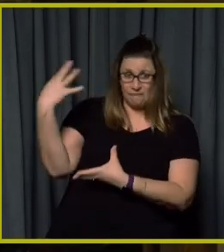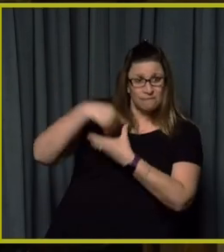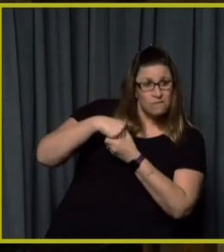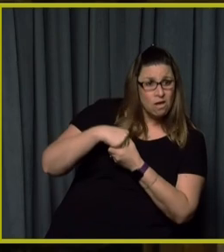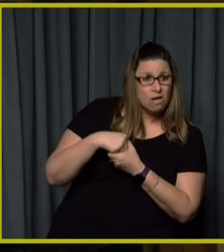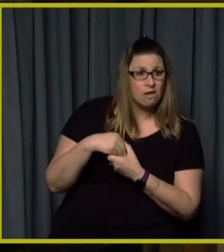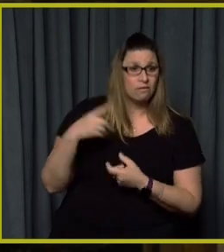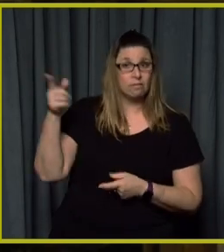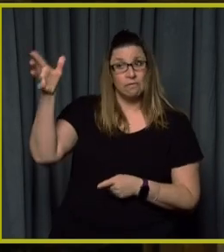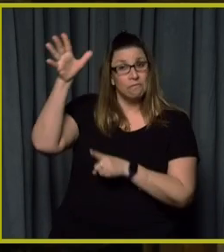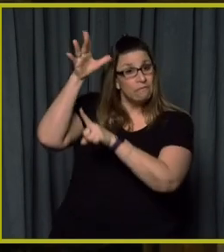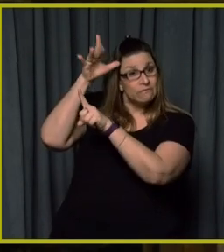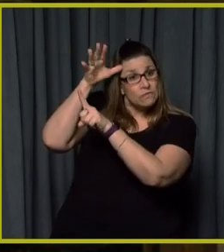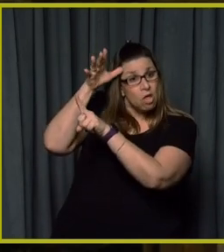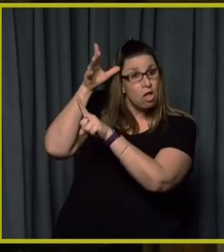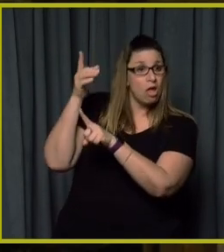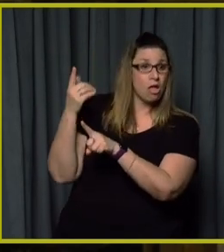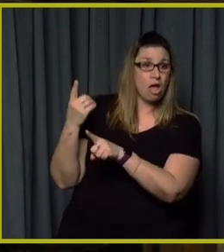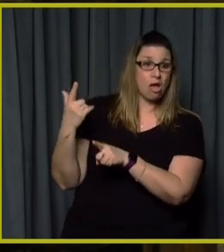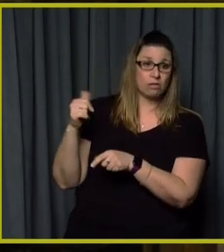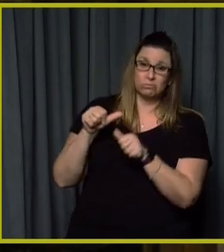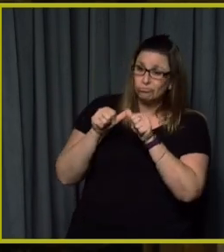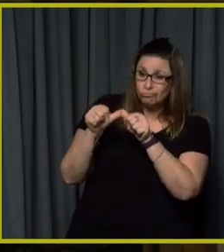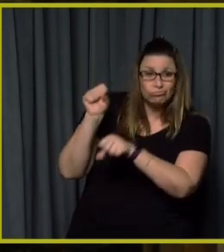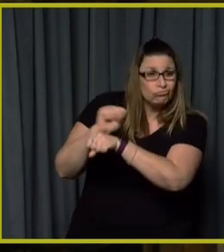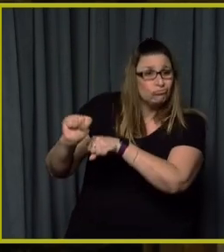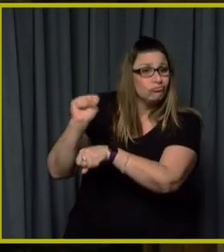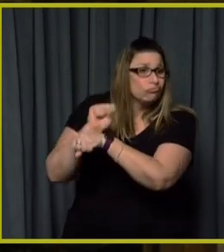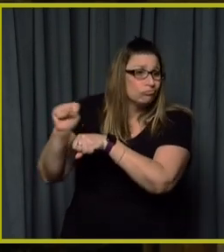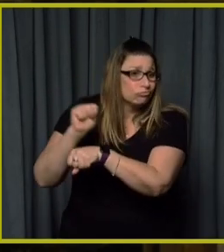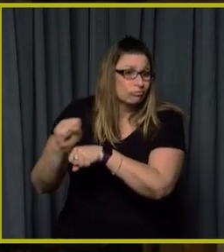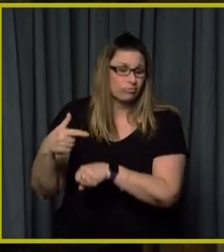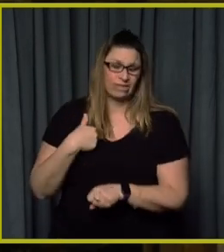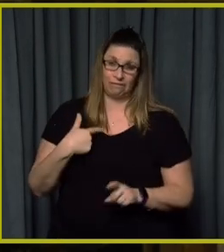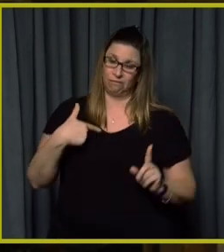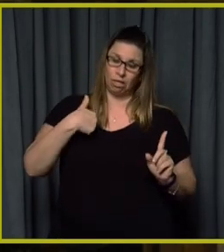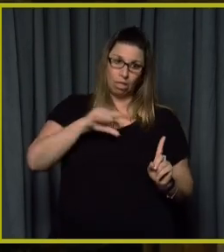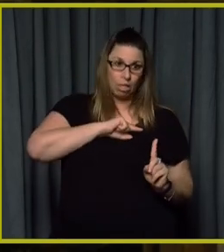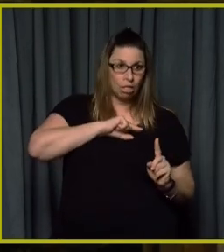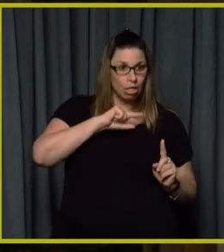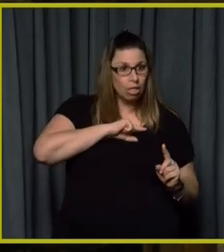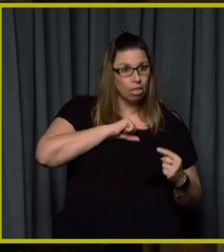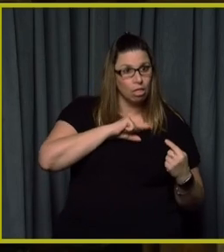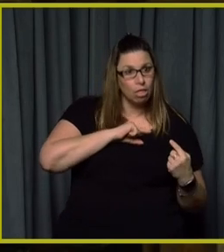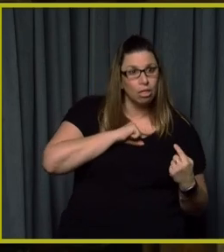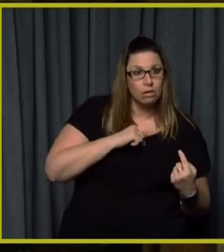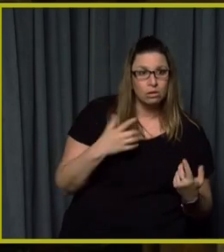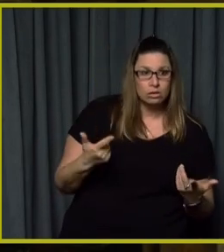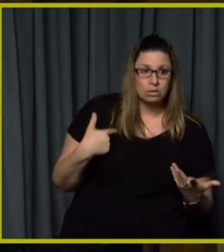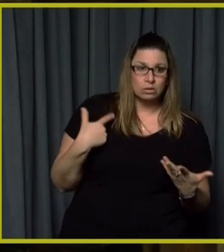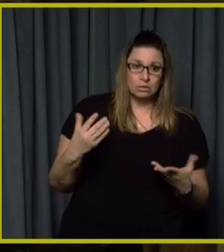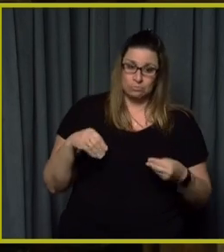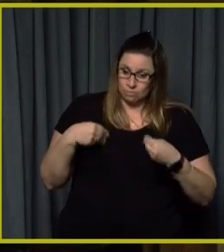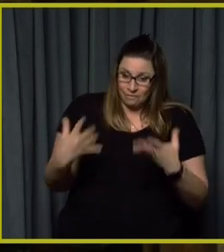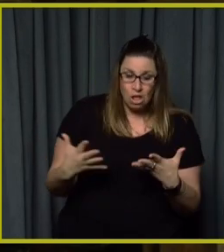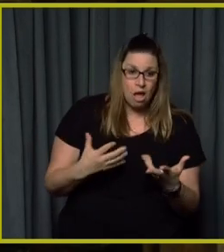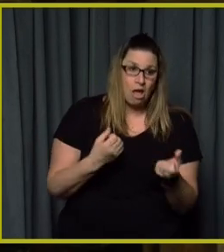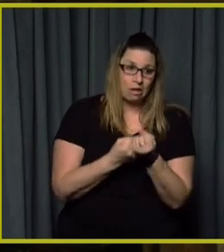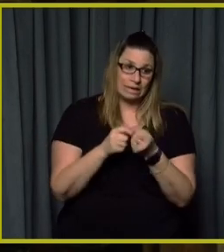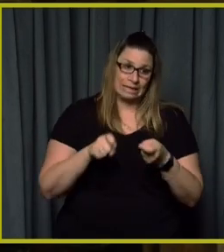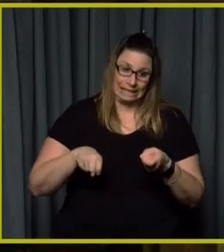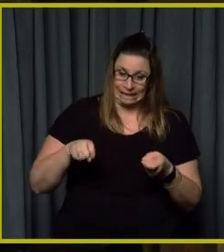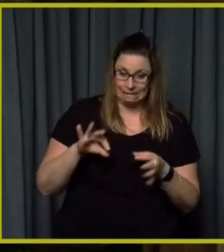work, who blamed himself for not having enough for his family, who was in and